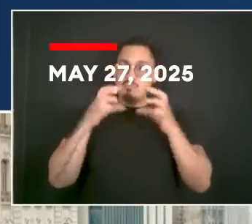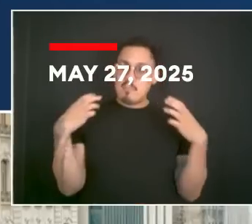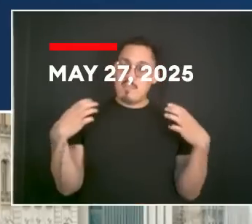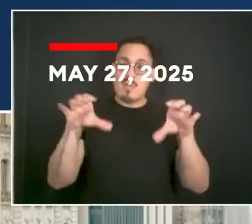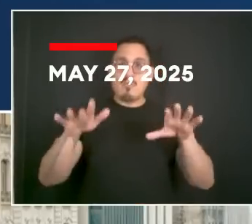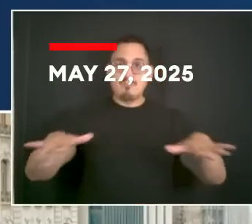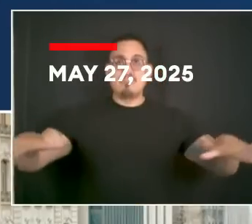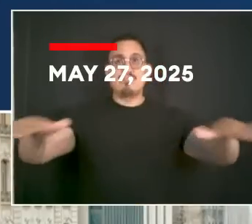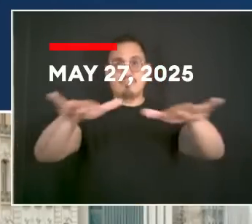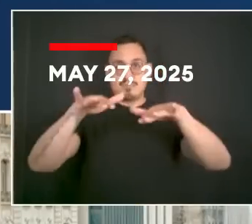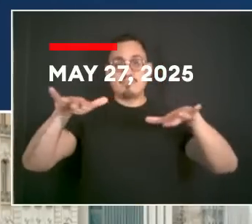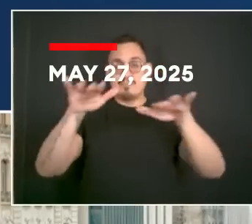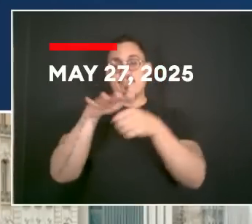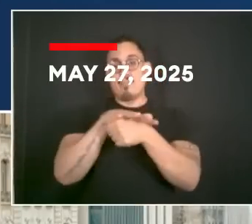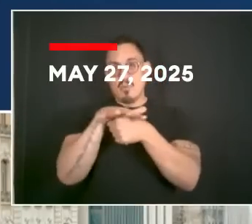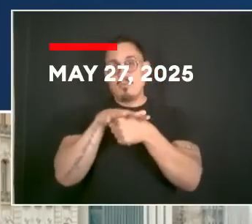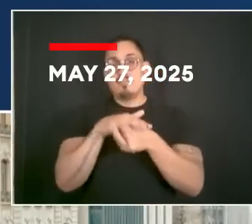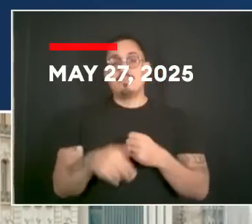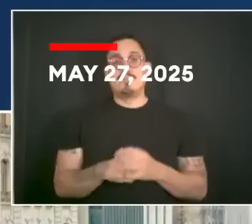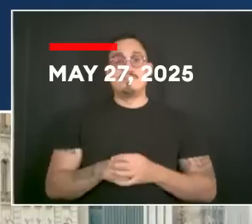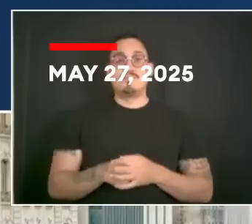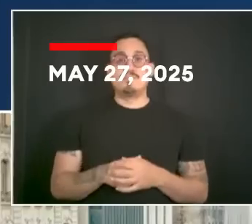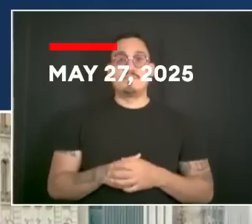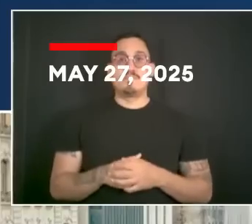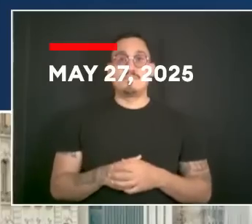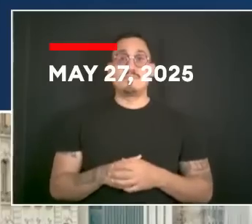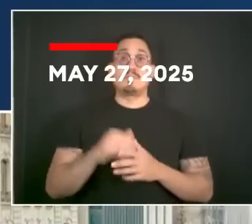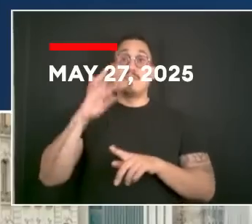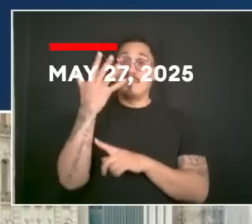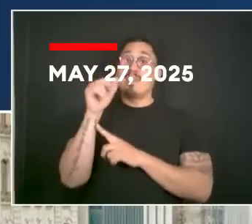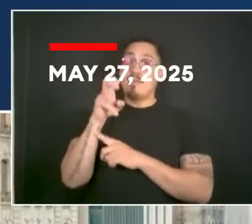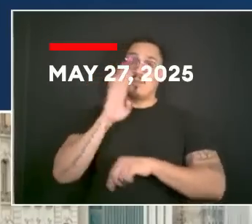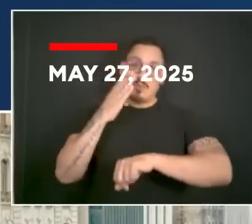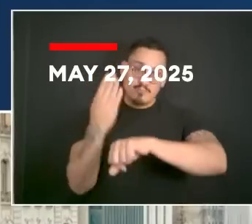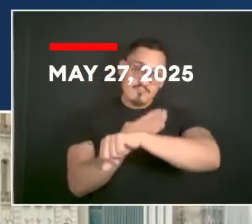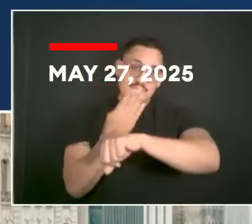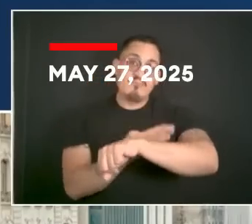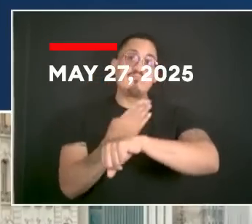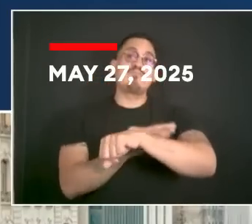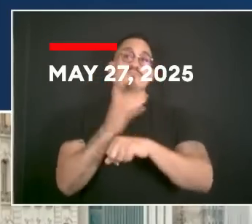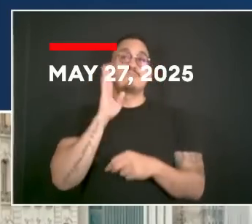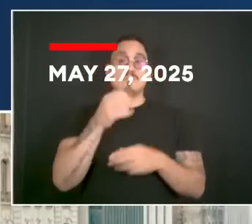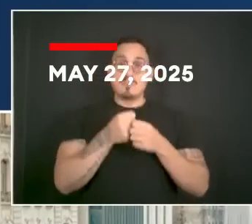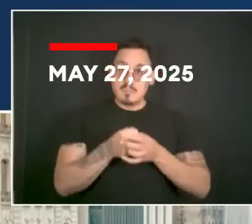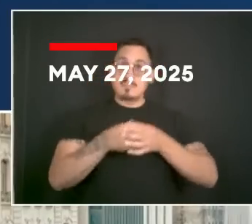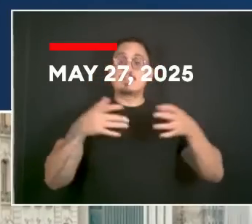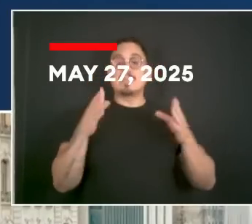the redesign along this stretch of Fifth Avenue will expand city sidewalks